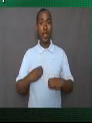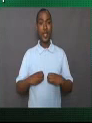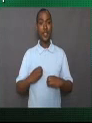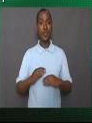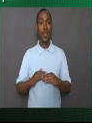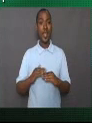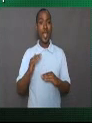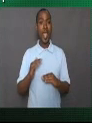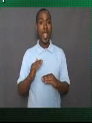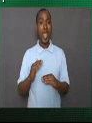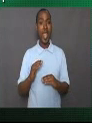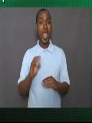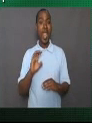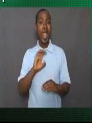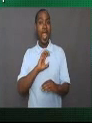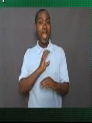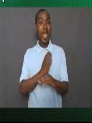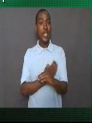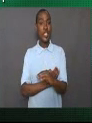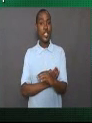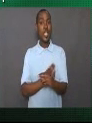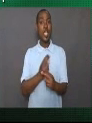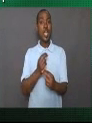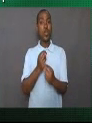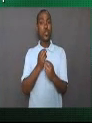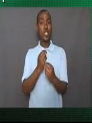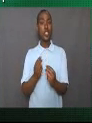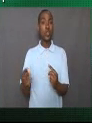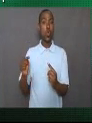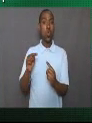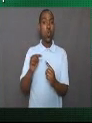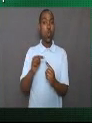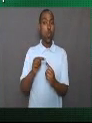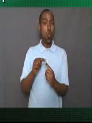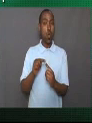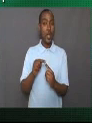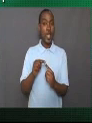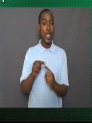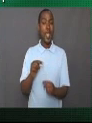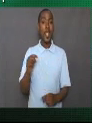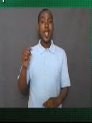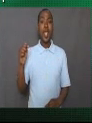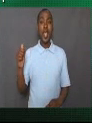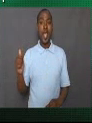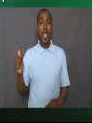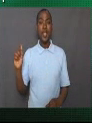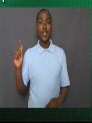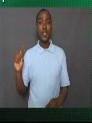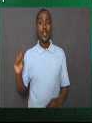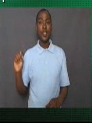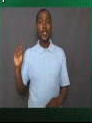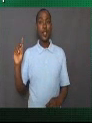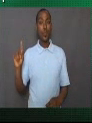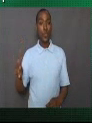convert energy from nutrients into adenosine triphosphate,